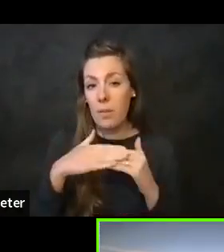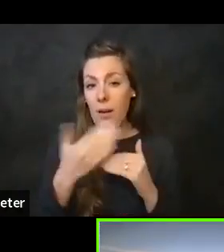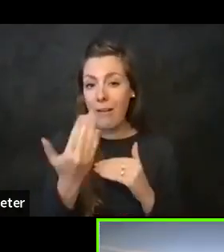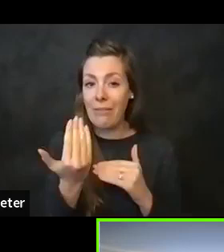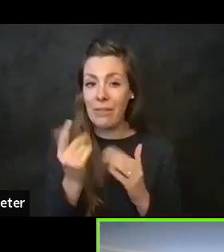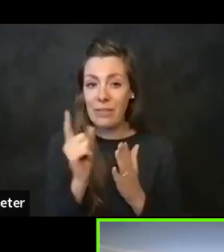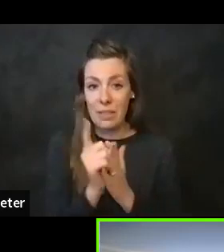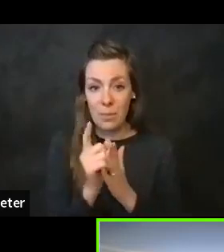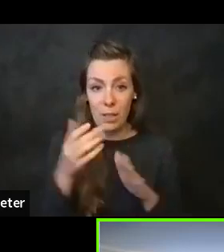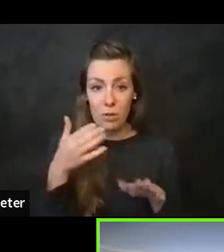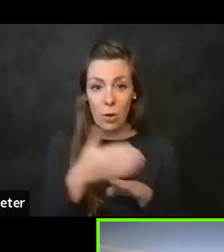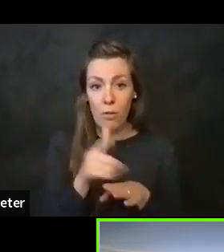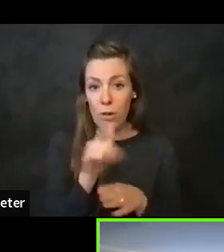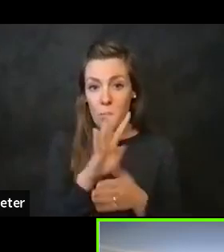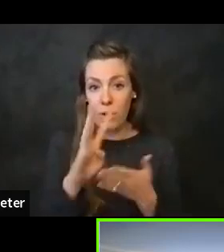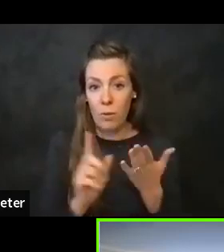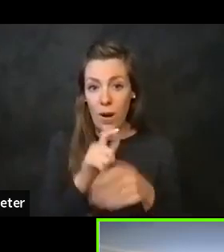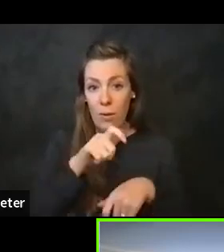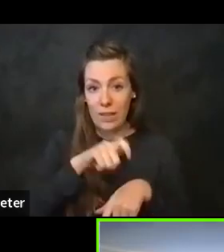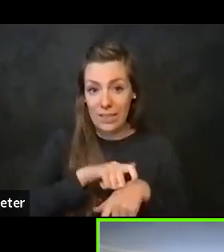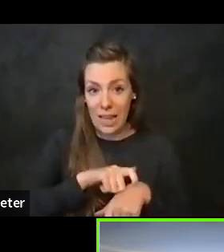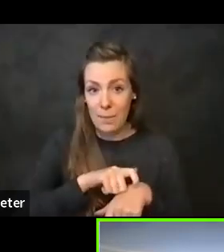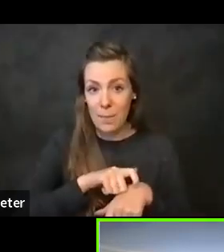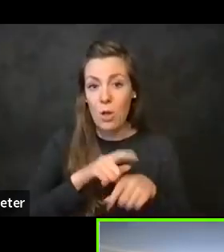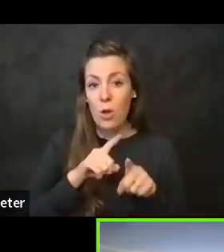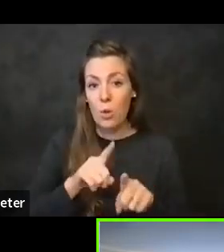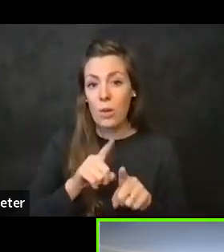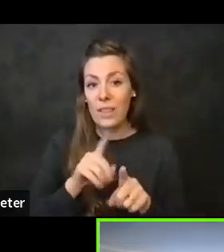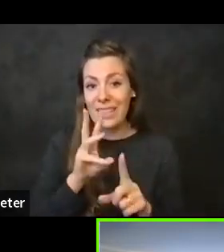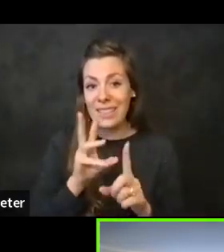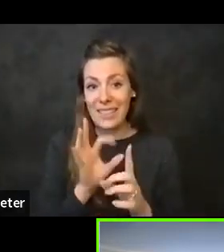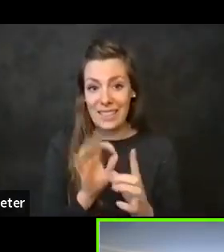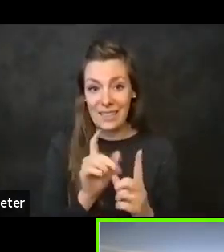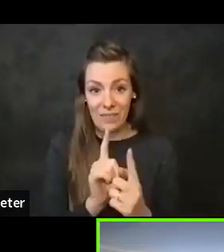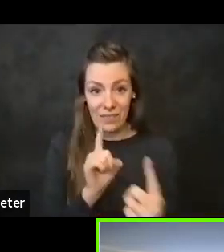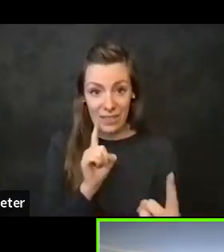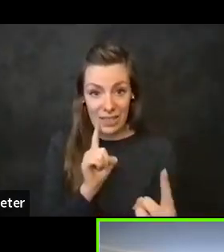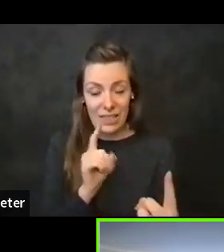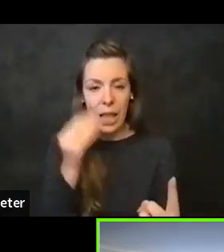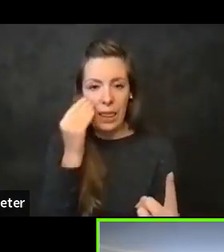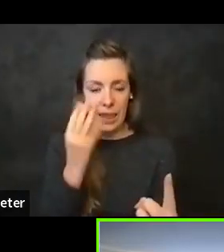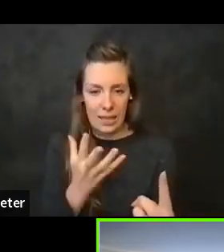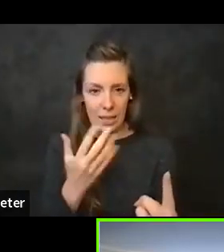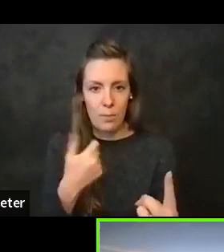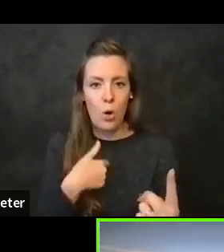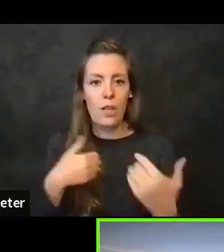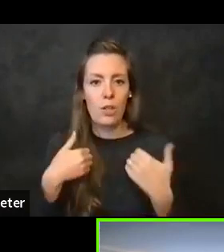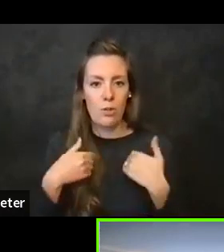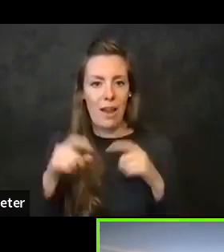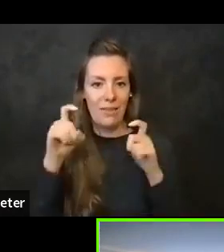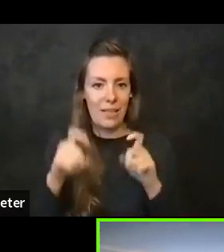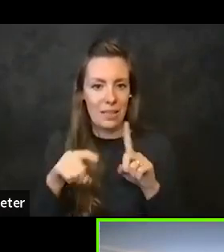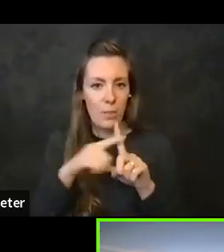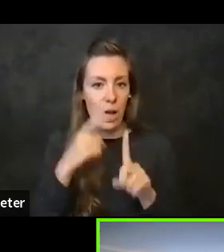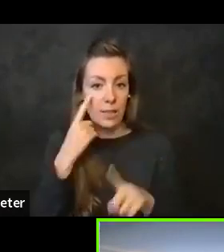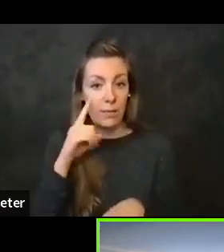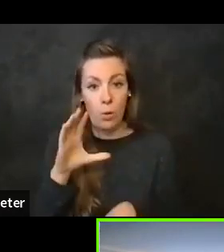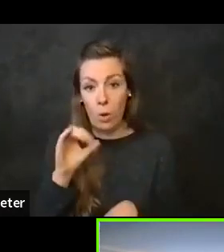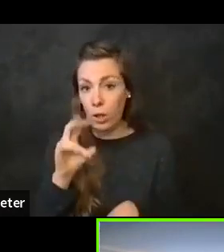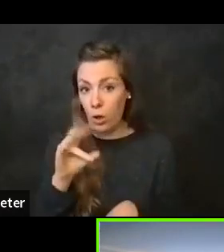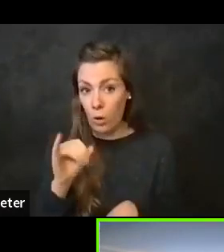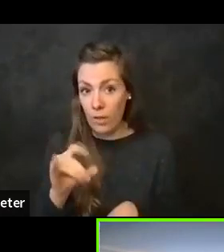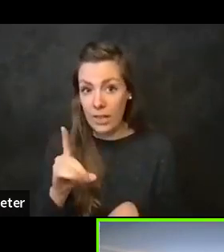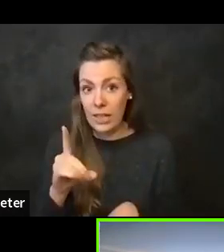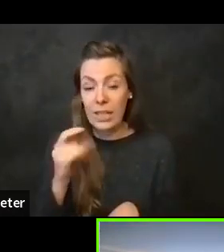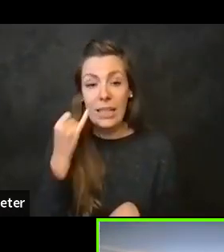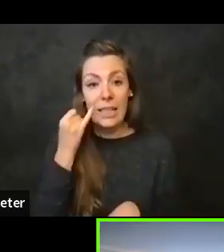a 24-hour period within 6 feet of a person who tested positive for COVID. People who are fully